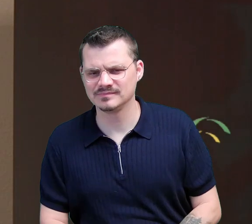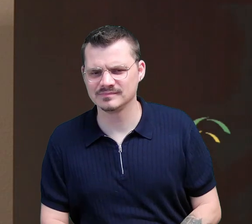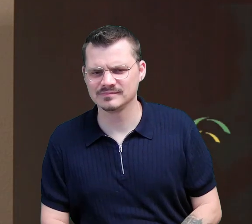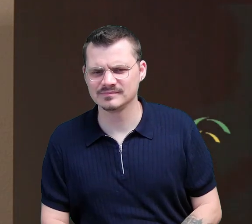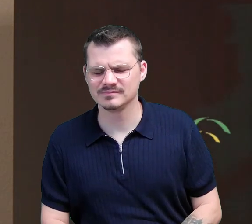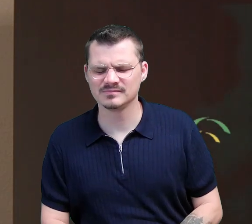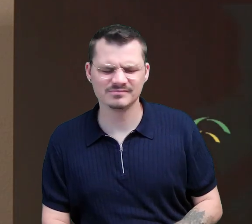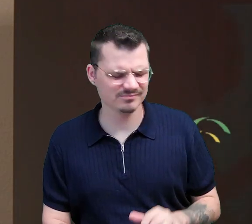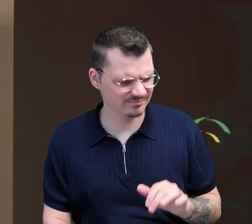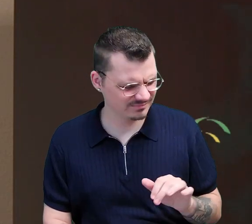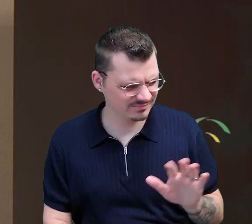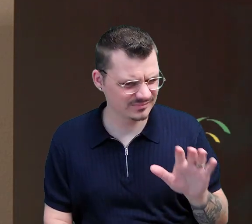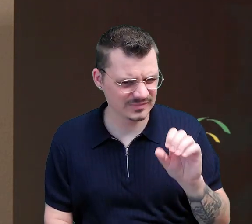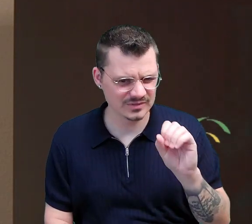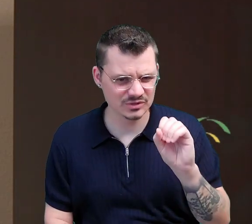So,